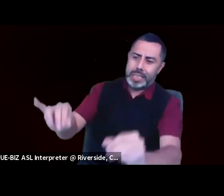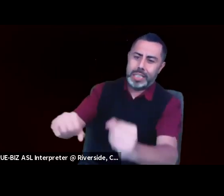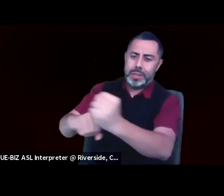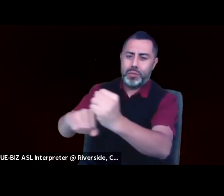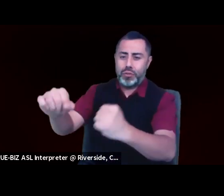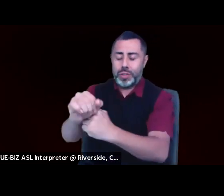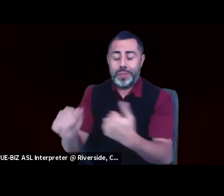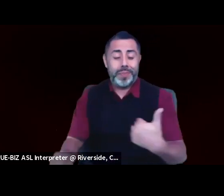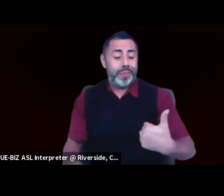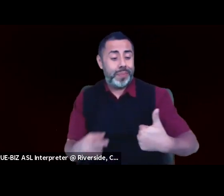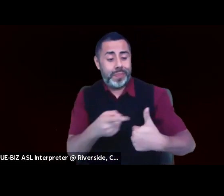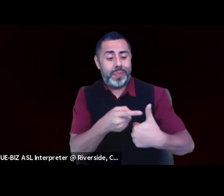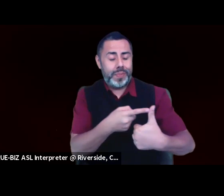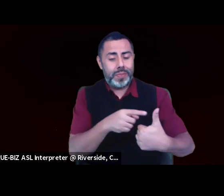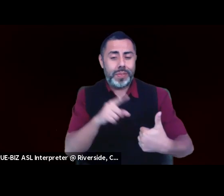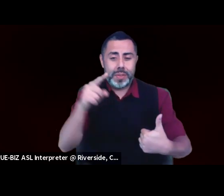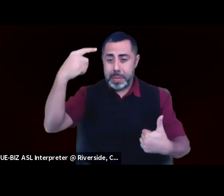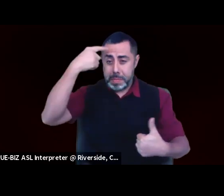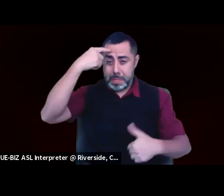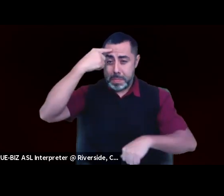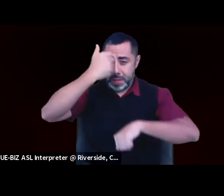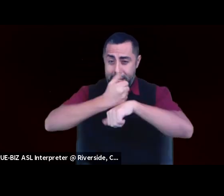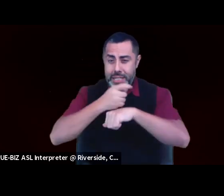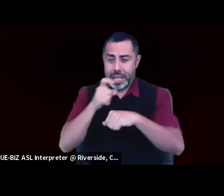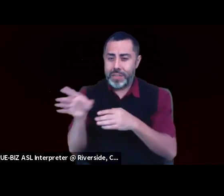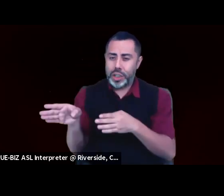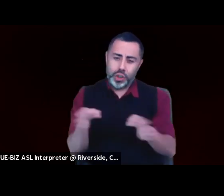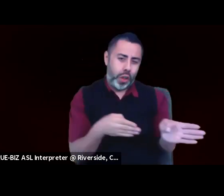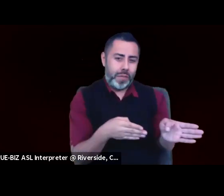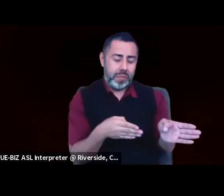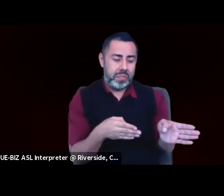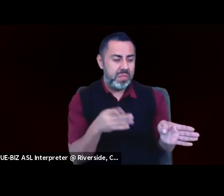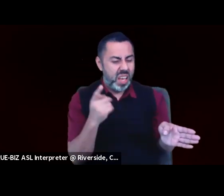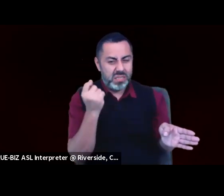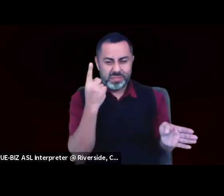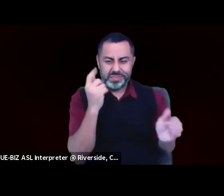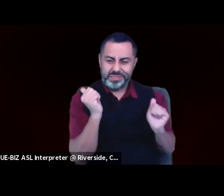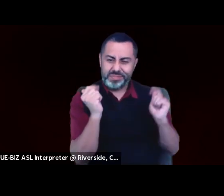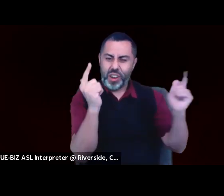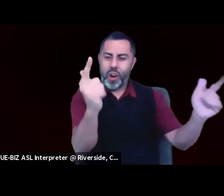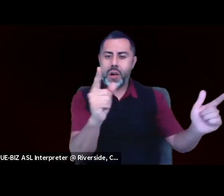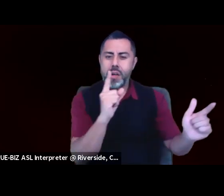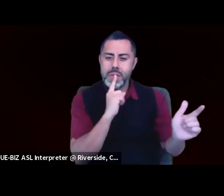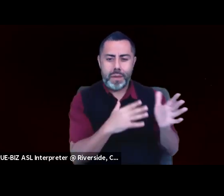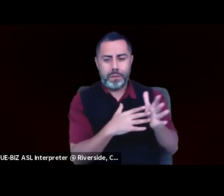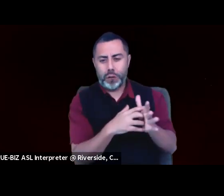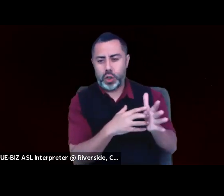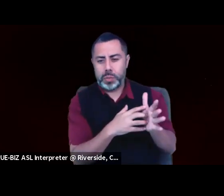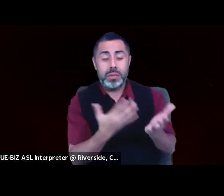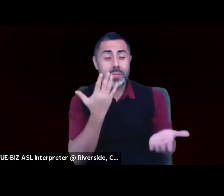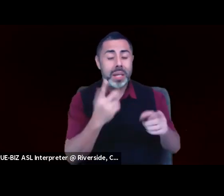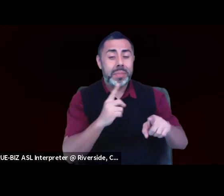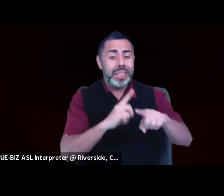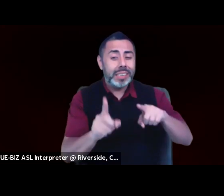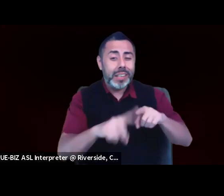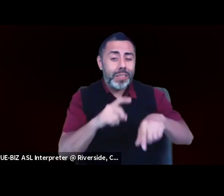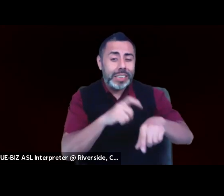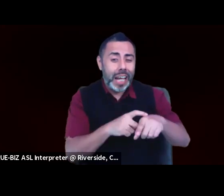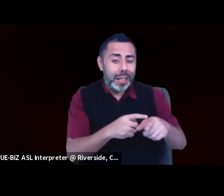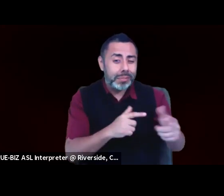with a mindset shift, which is that everyone is vulnerable. We may be vulnerable at different times, but it's going to take